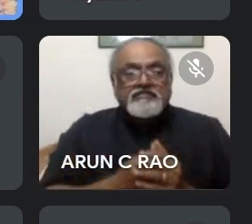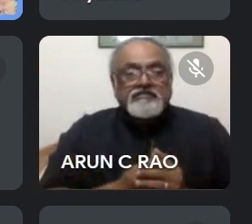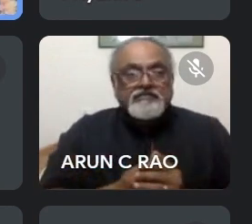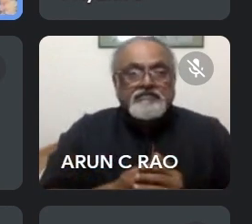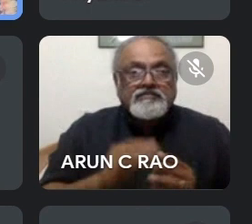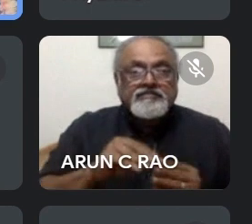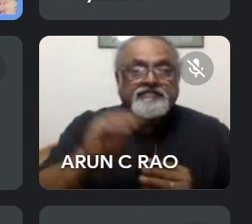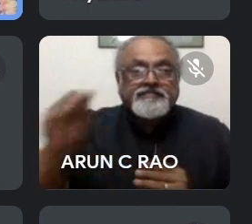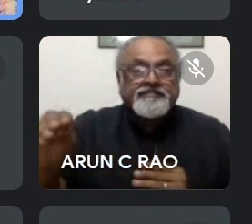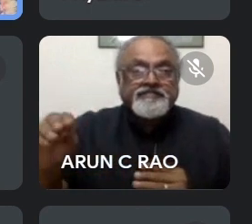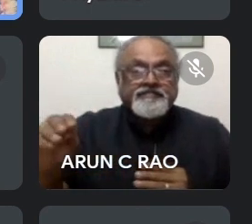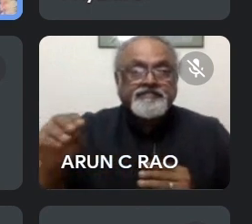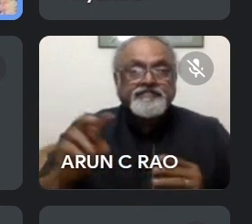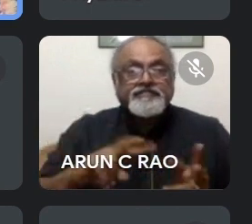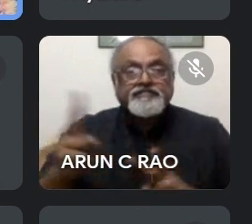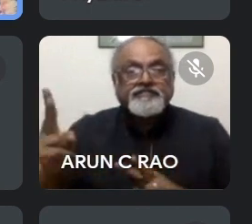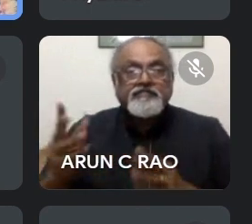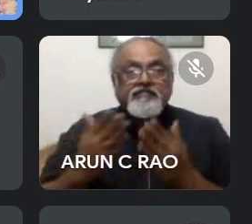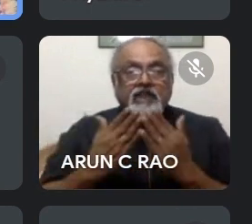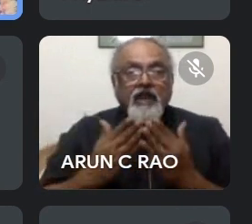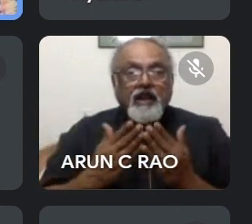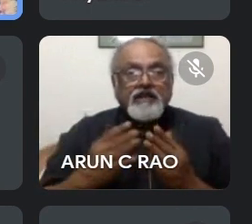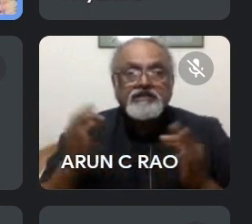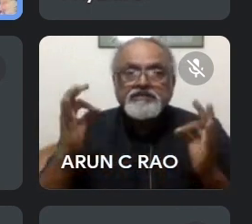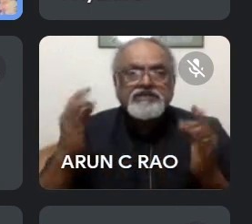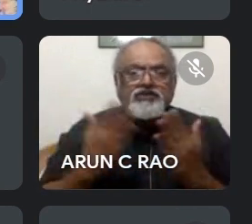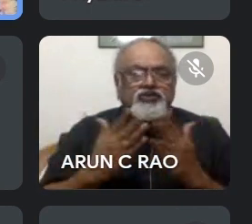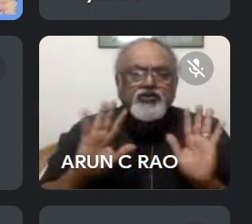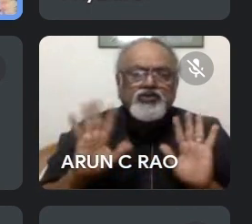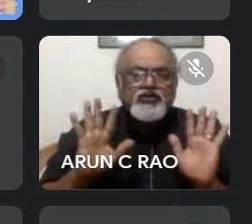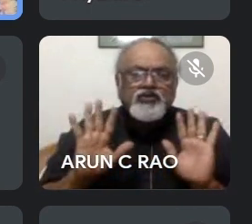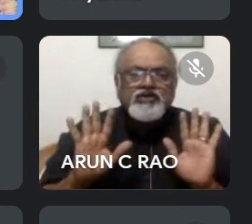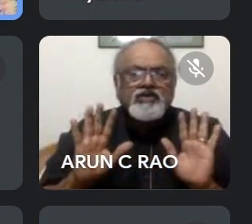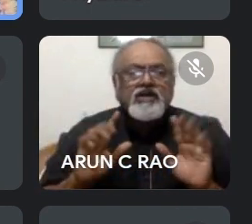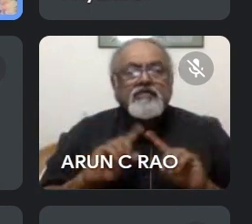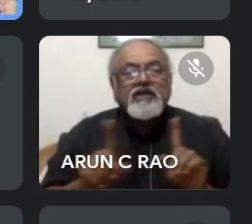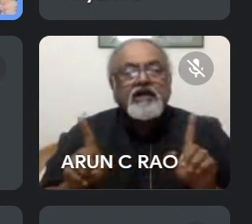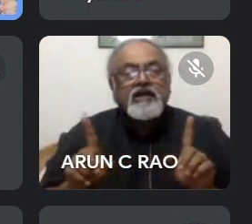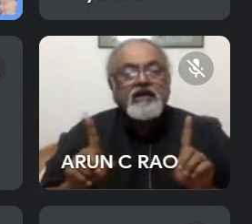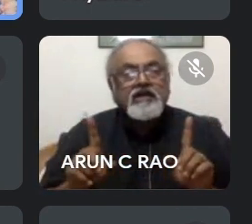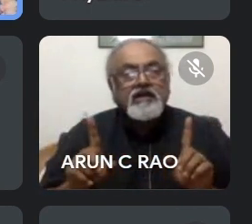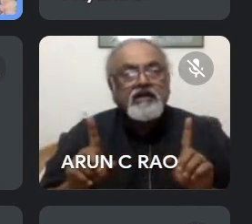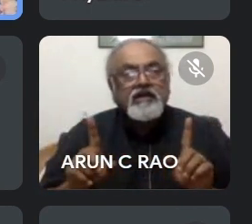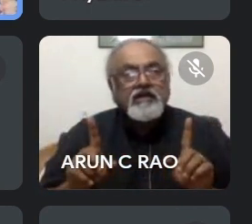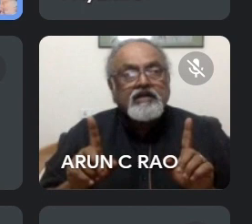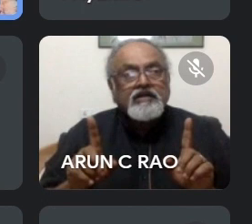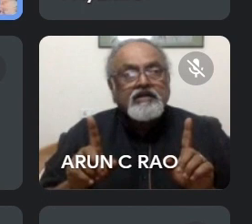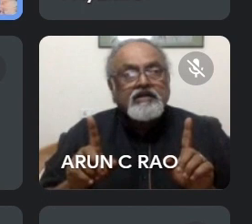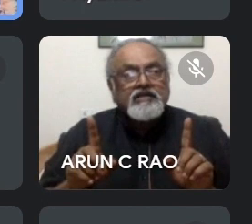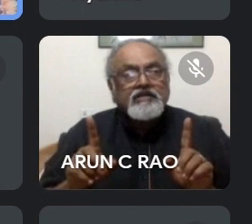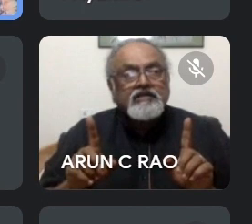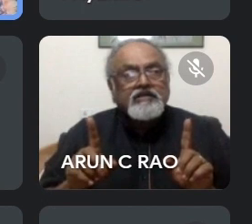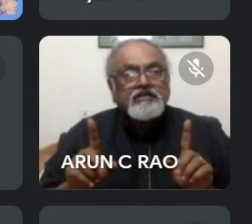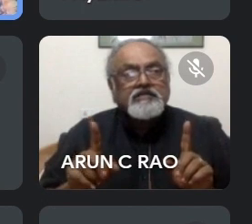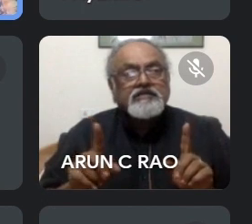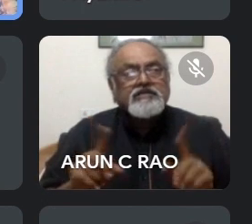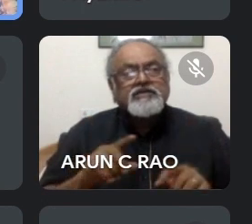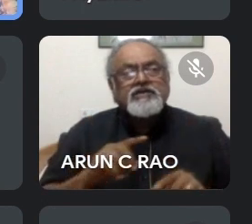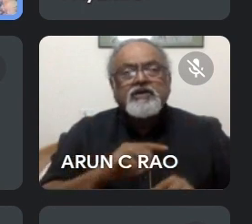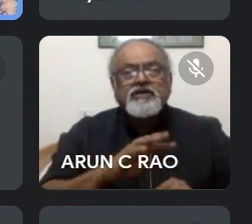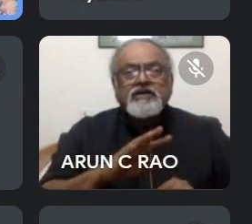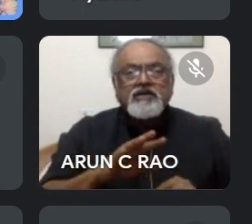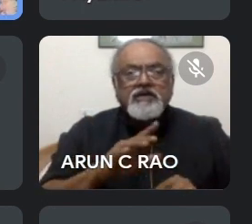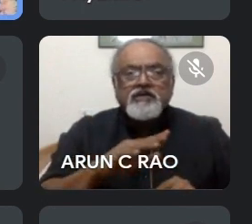put me to a different school. It was no special school as such, but it was a very like it was a very normal school. It was Diksha